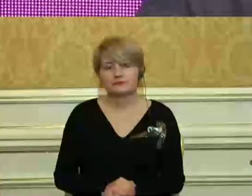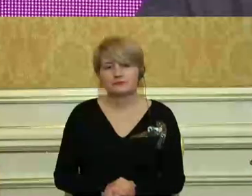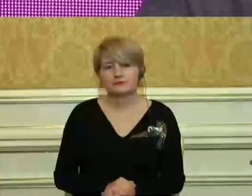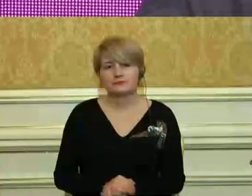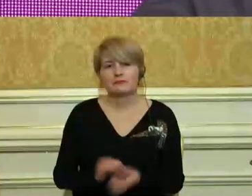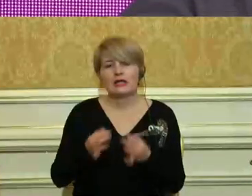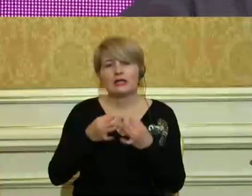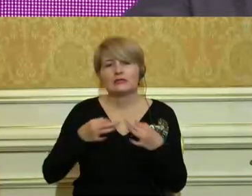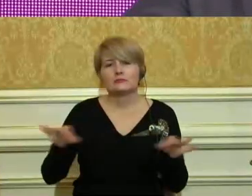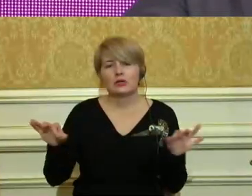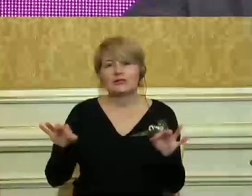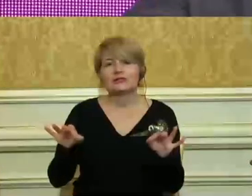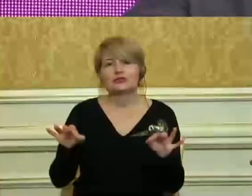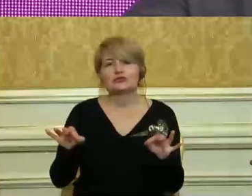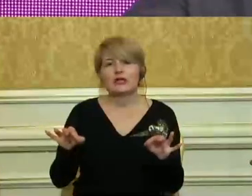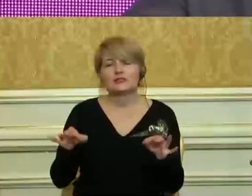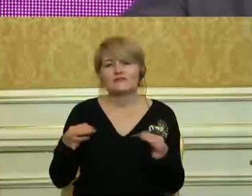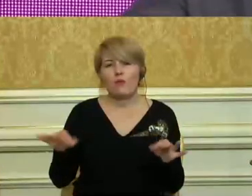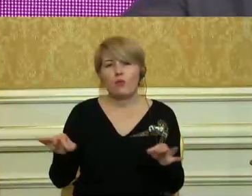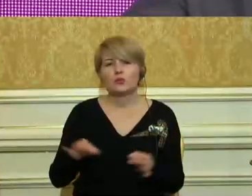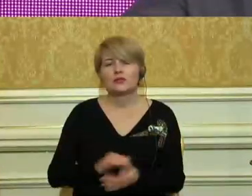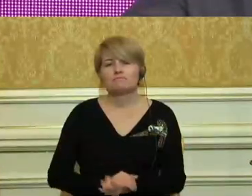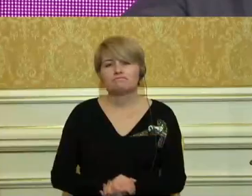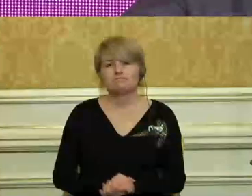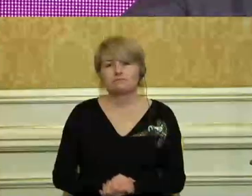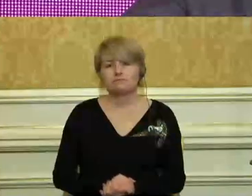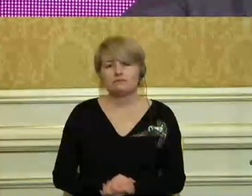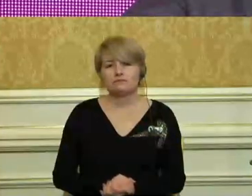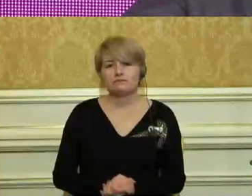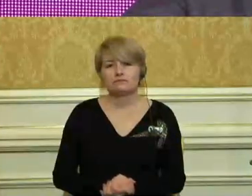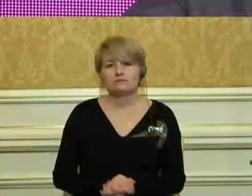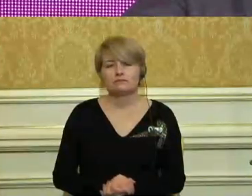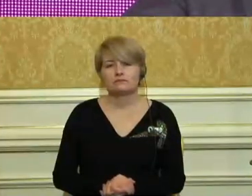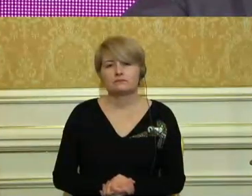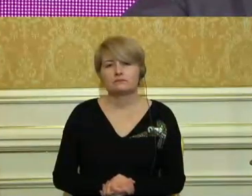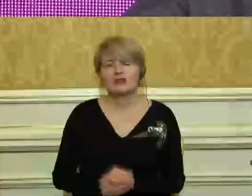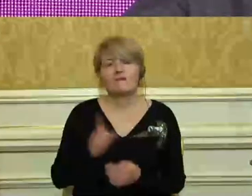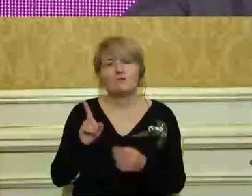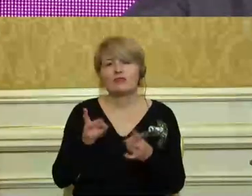Democracy, freedom, love for homeland are independent of gender.